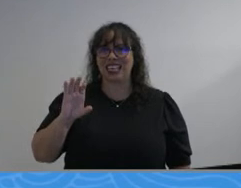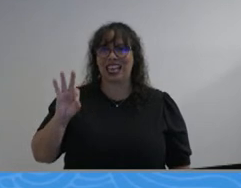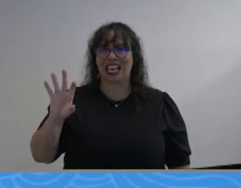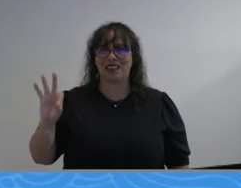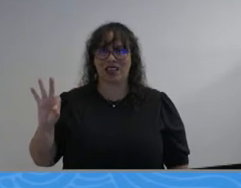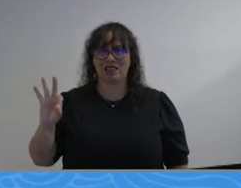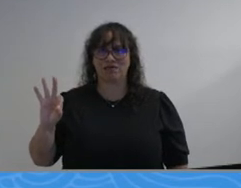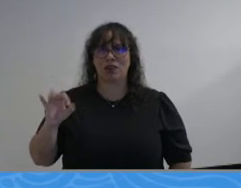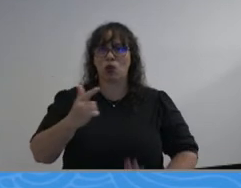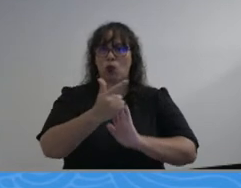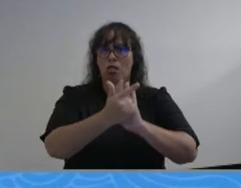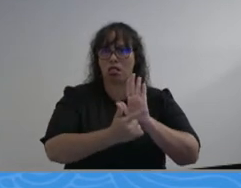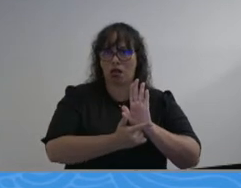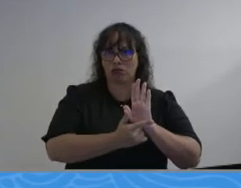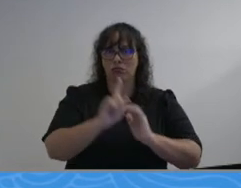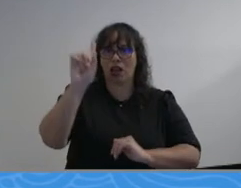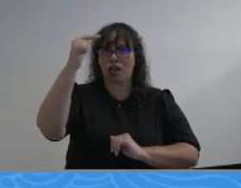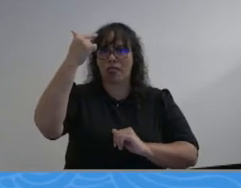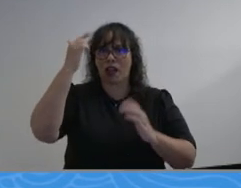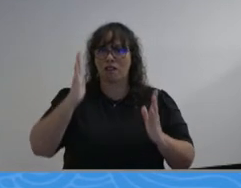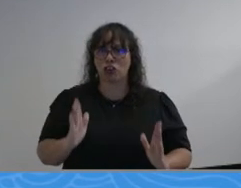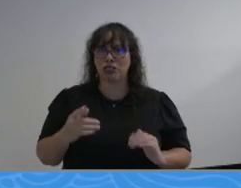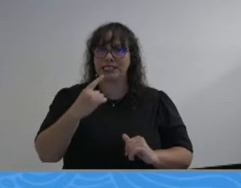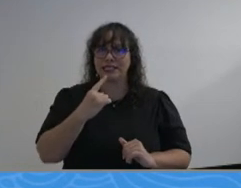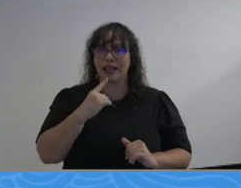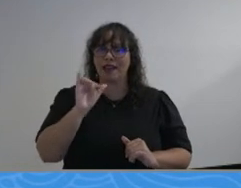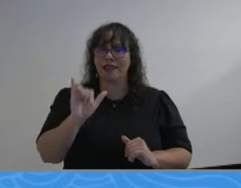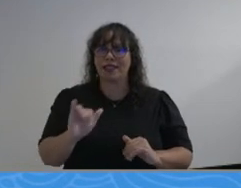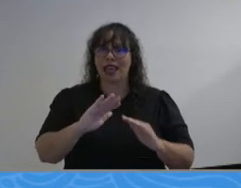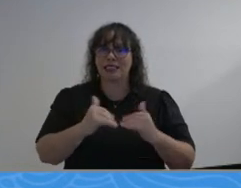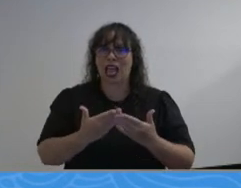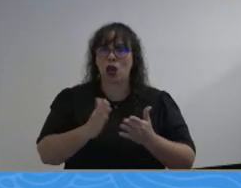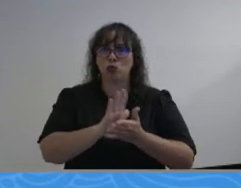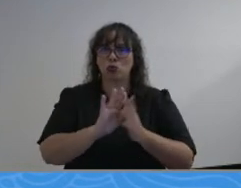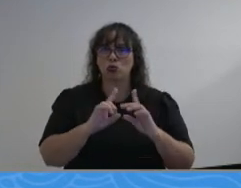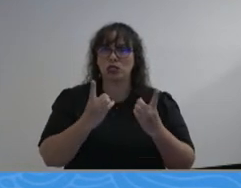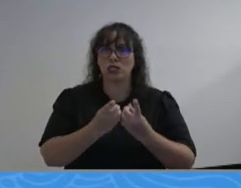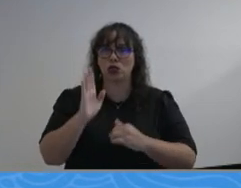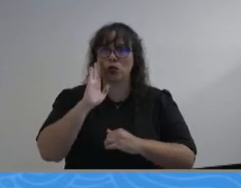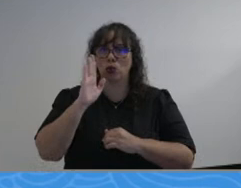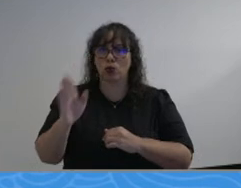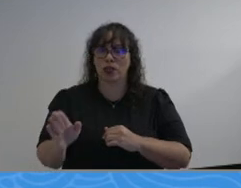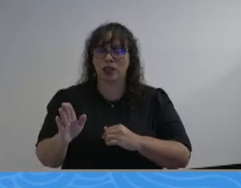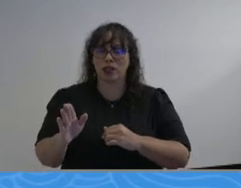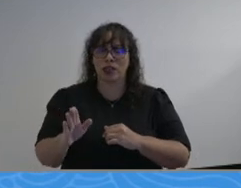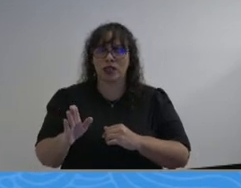the law of the land. The governor basically said, this is how school districts are going to